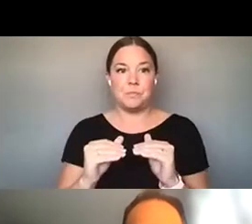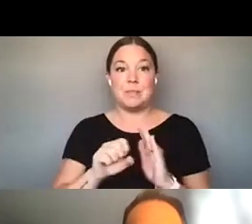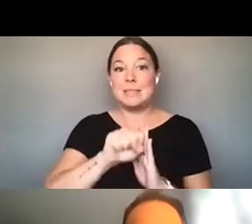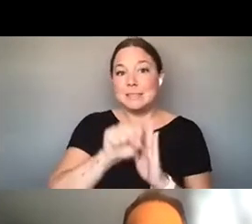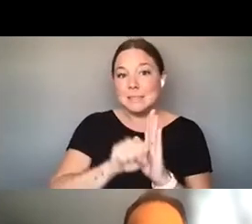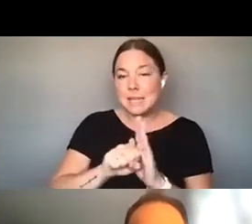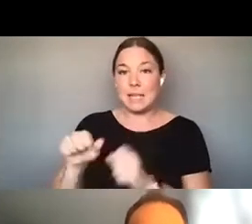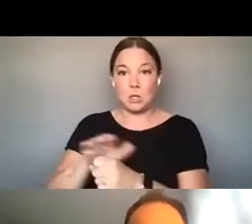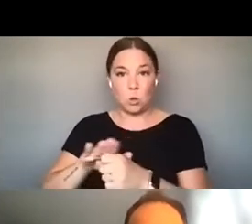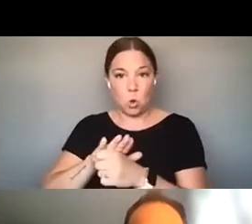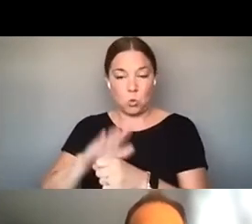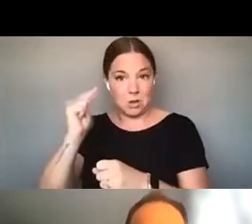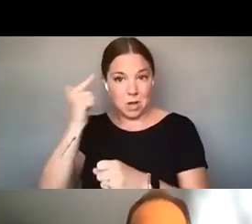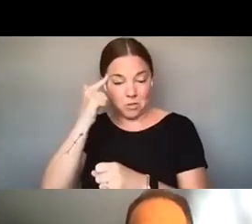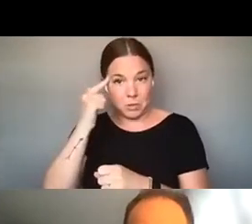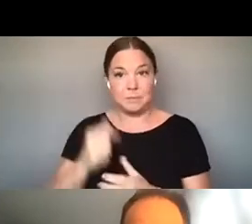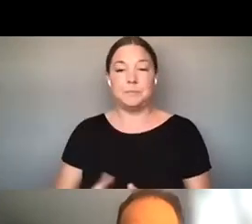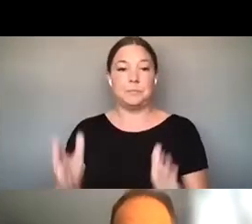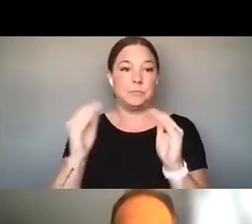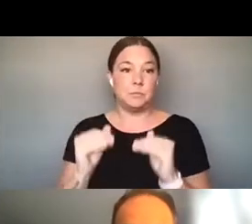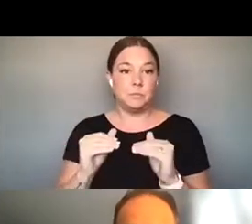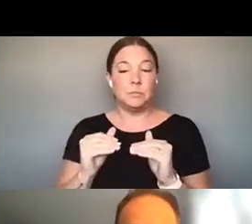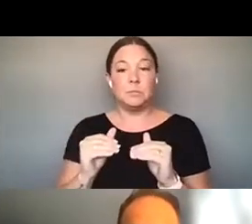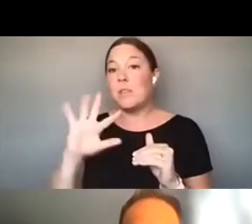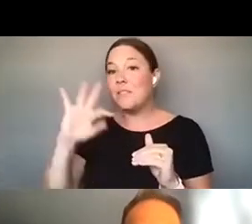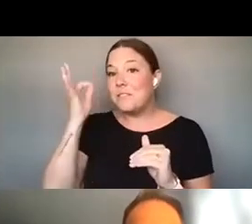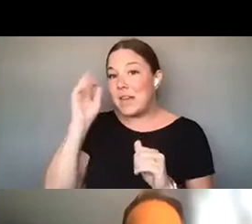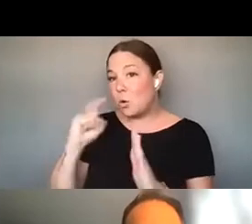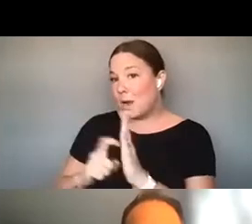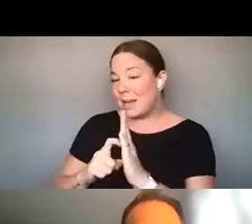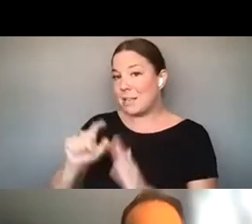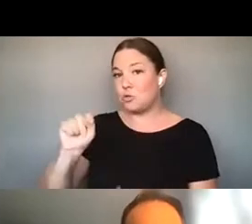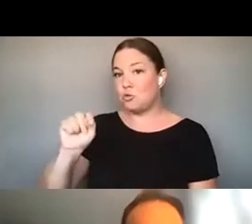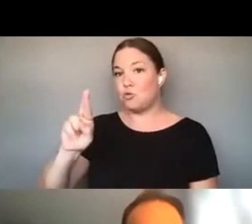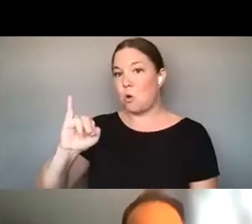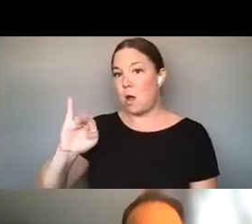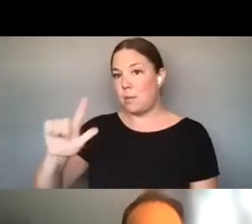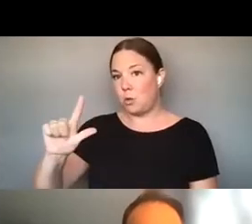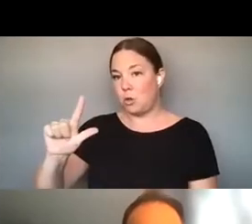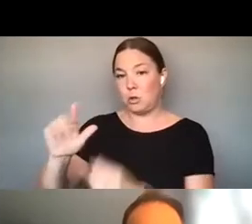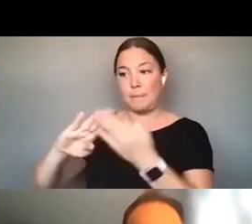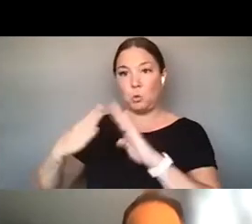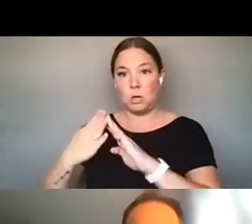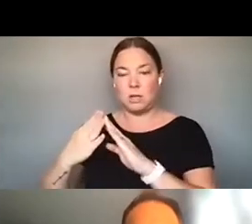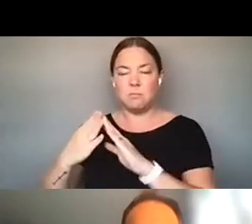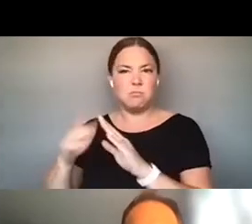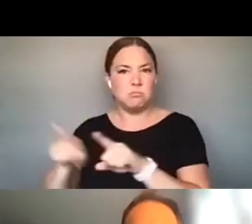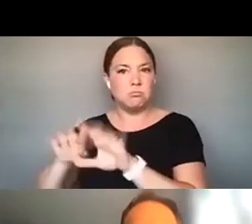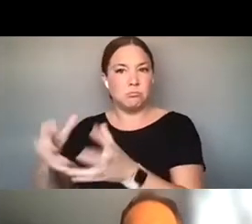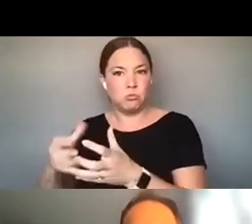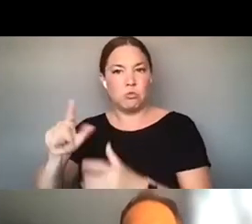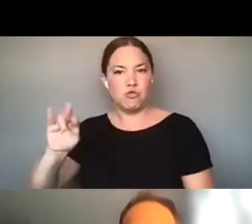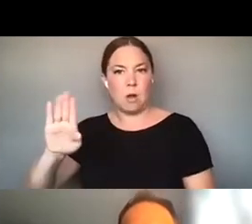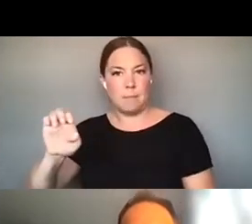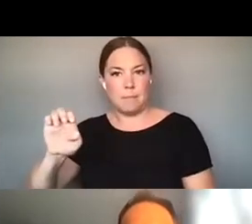local government, or federally recognized tribal communities or tribes. Applicants may